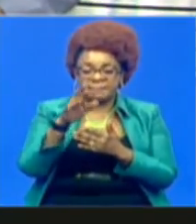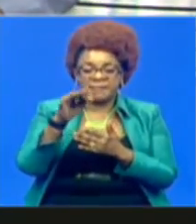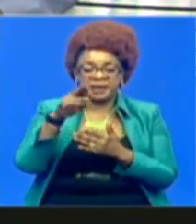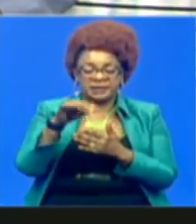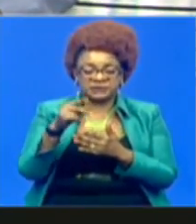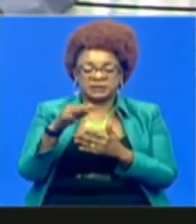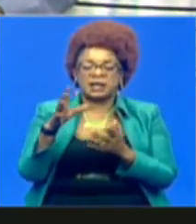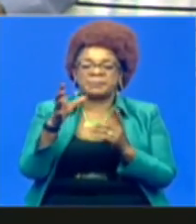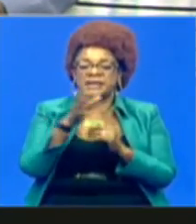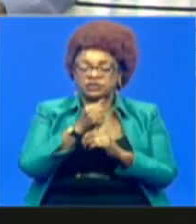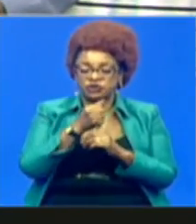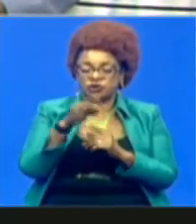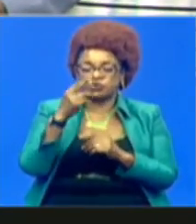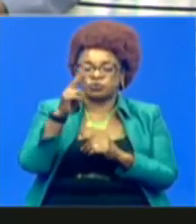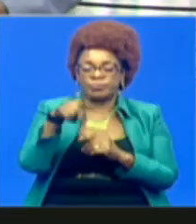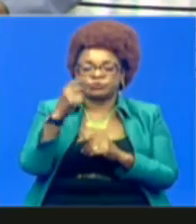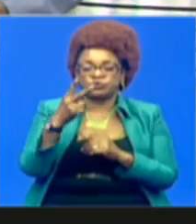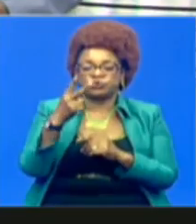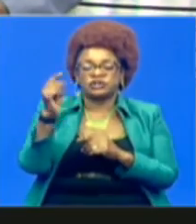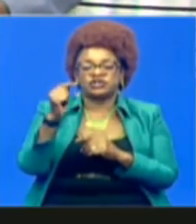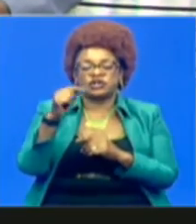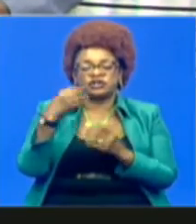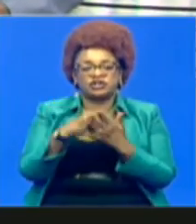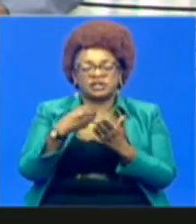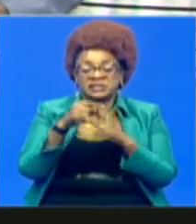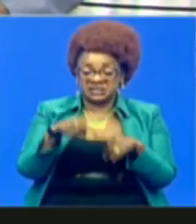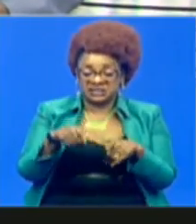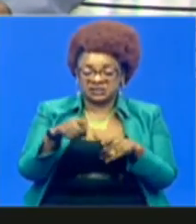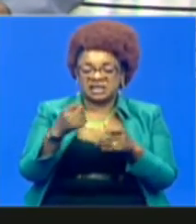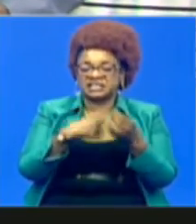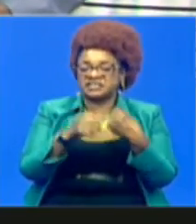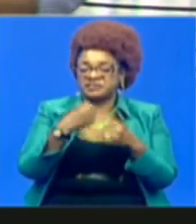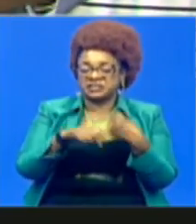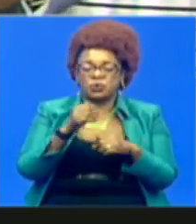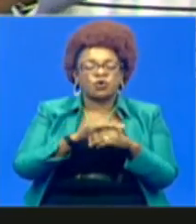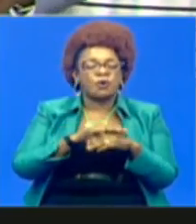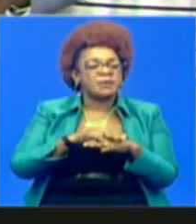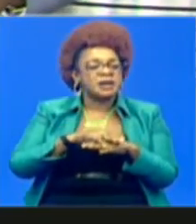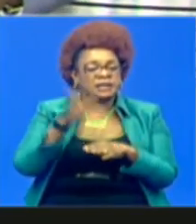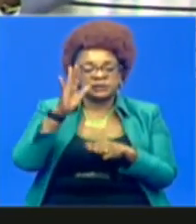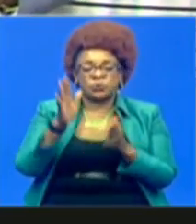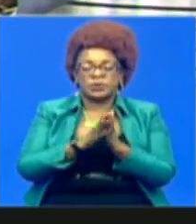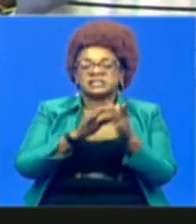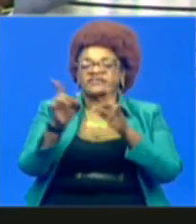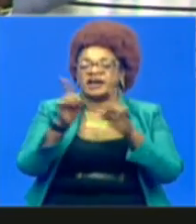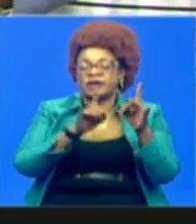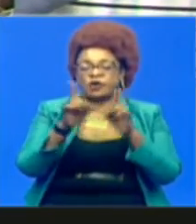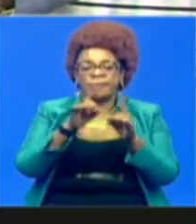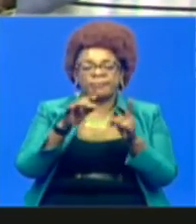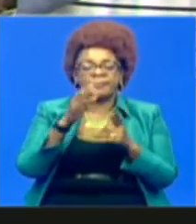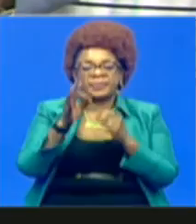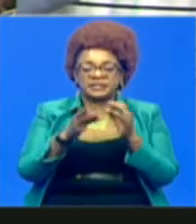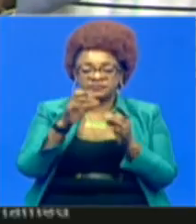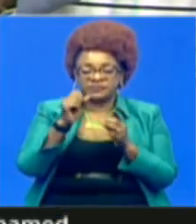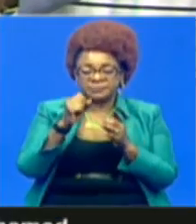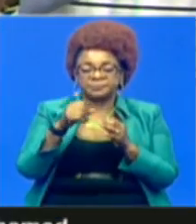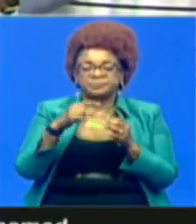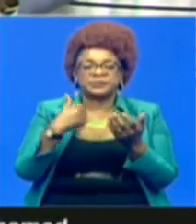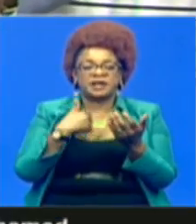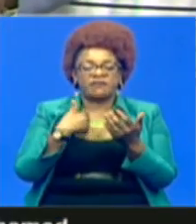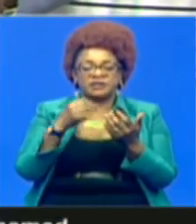2.2 trillion shillings. This week's activity was dominated by Safaricom, which moved 35 million shares valued at 927